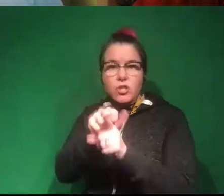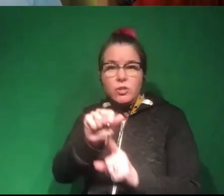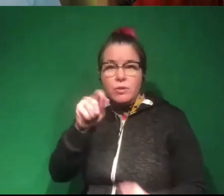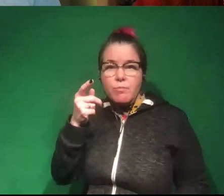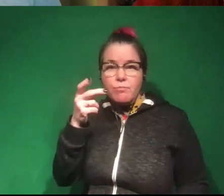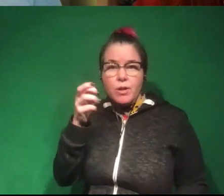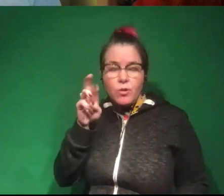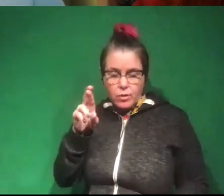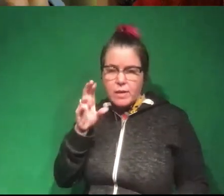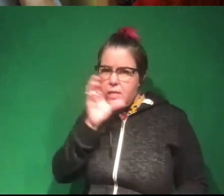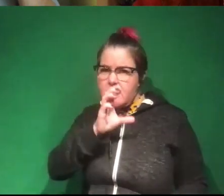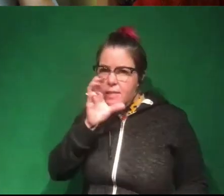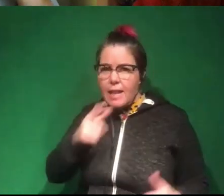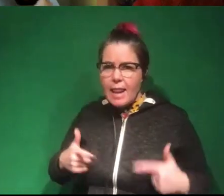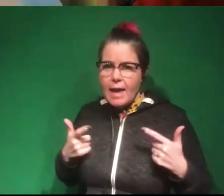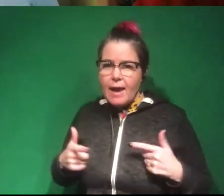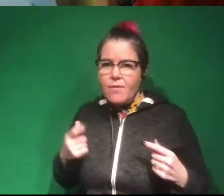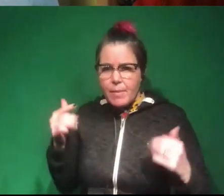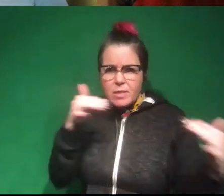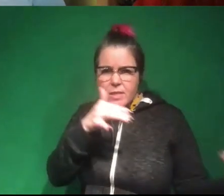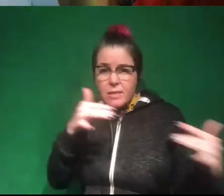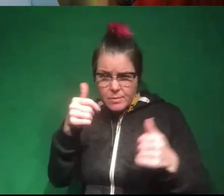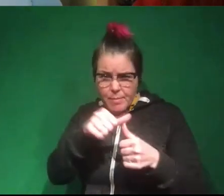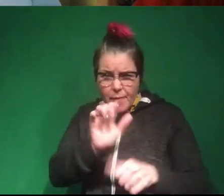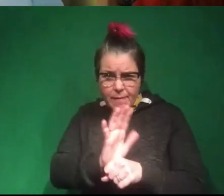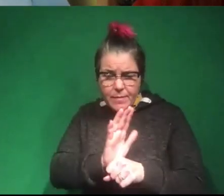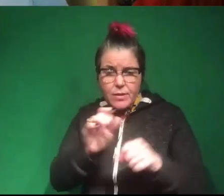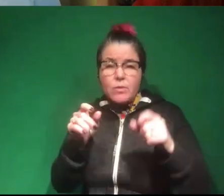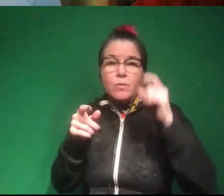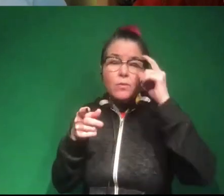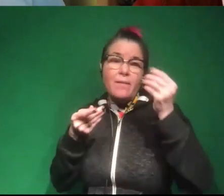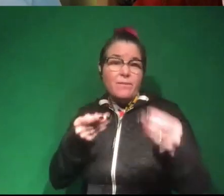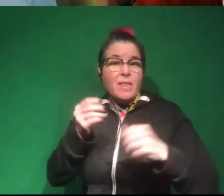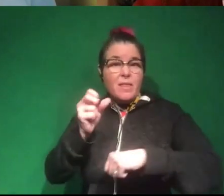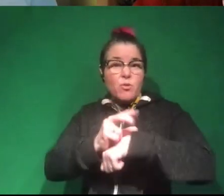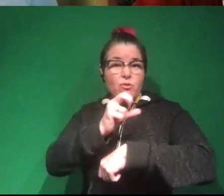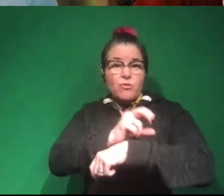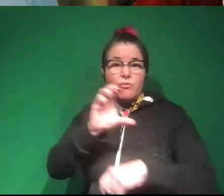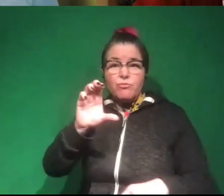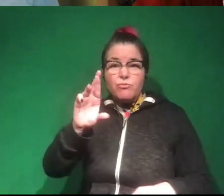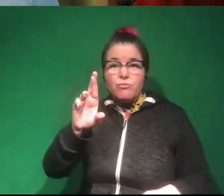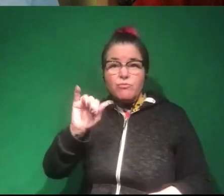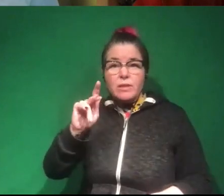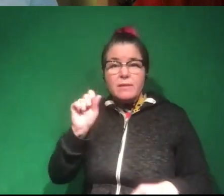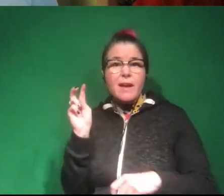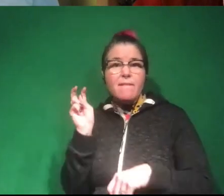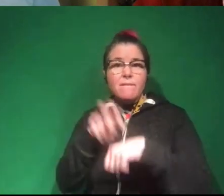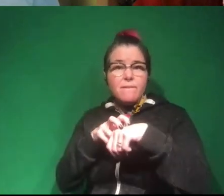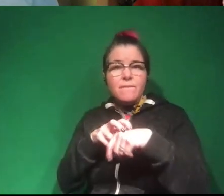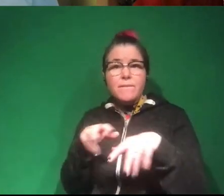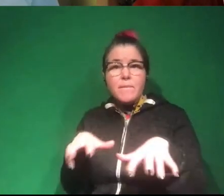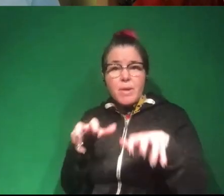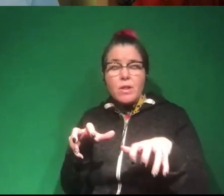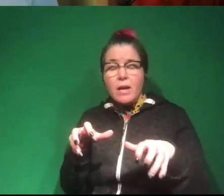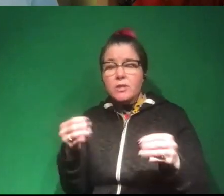prey. Those ants that were dueling back and forth, we feed them crickets and they sting the crickets, they paralyze the crickets,